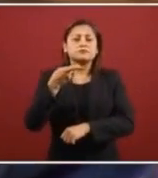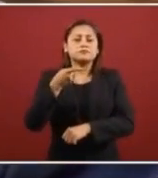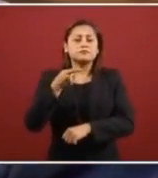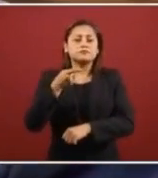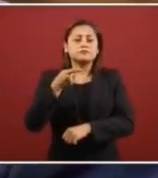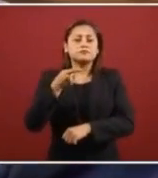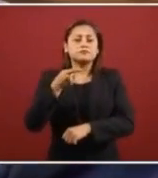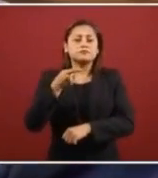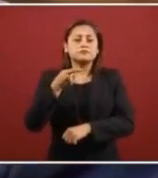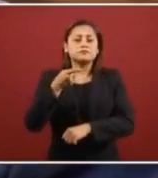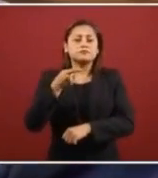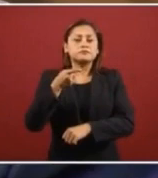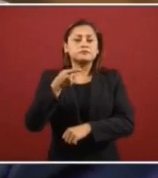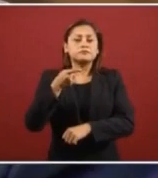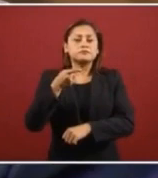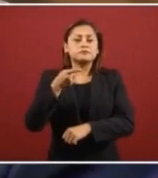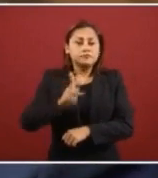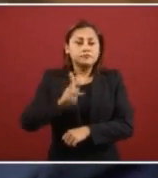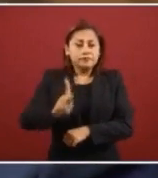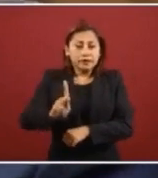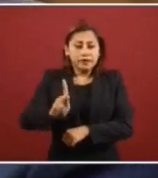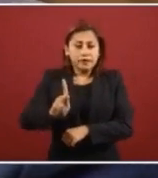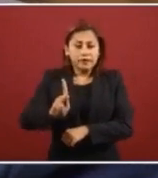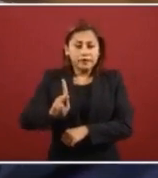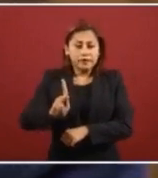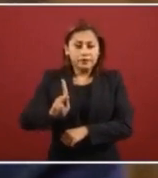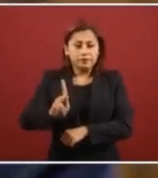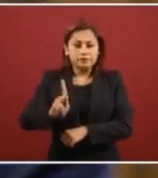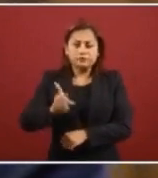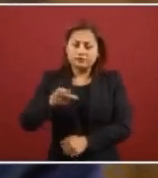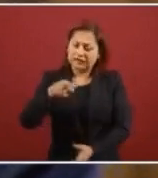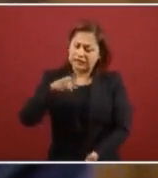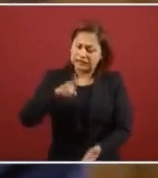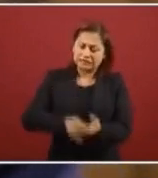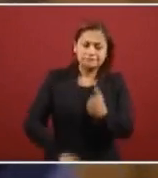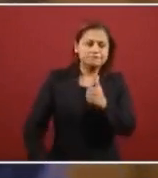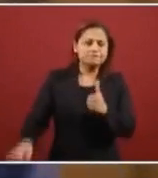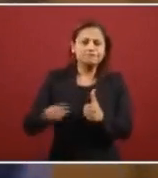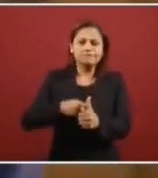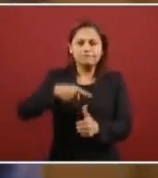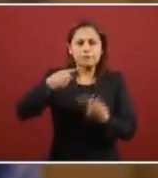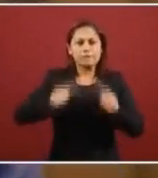but above all we are Mexican